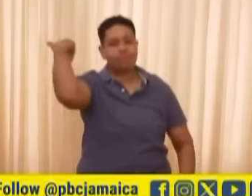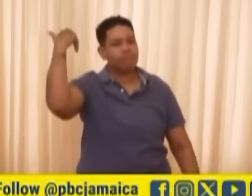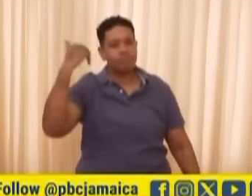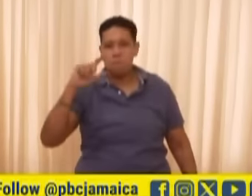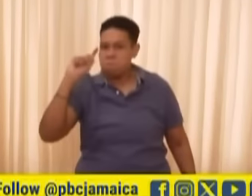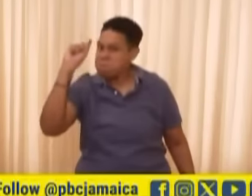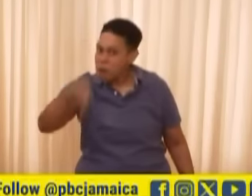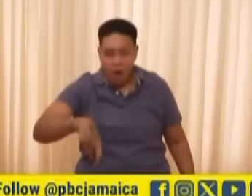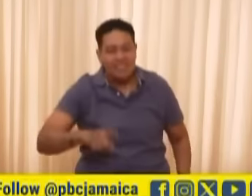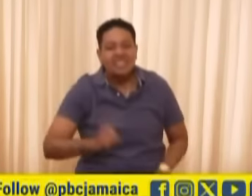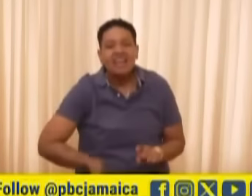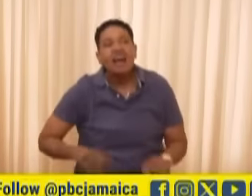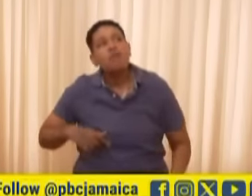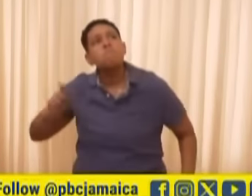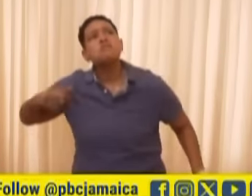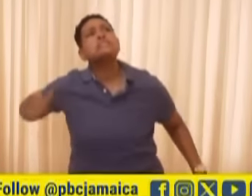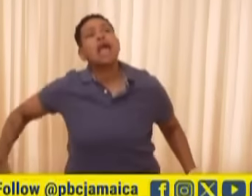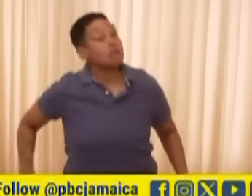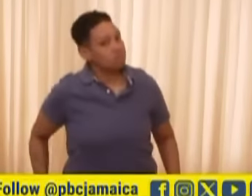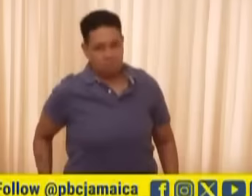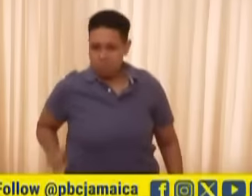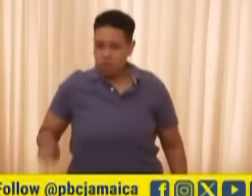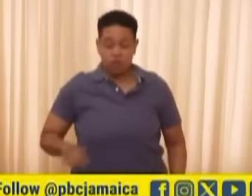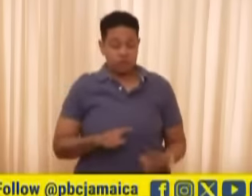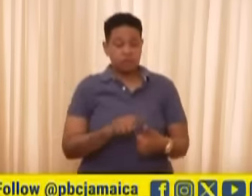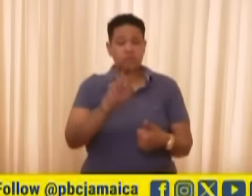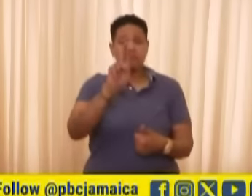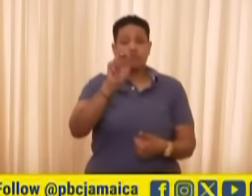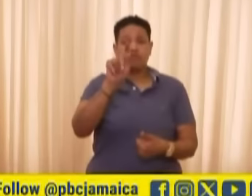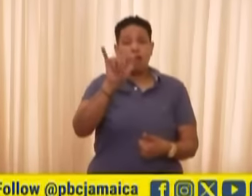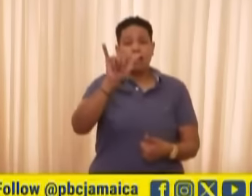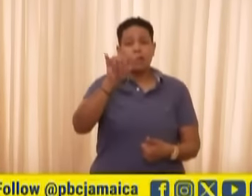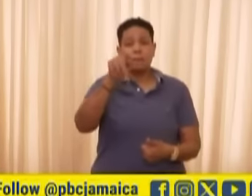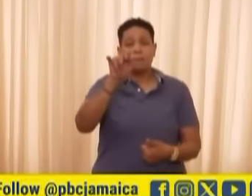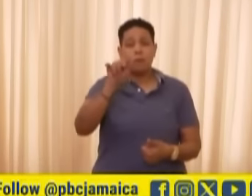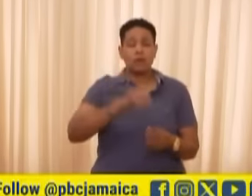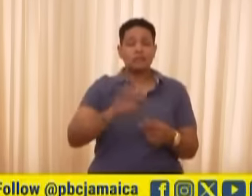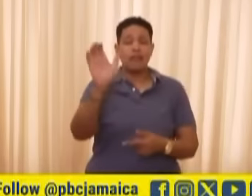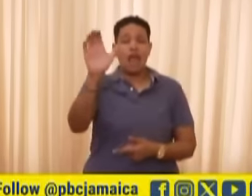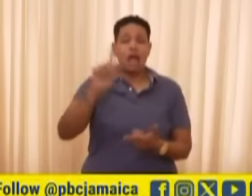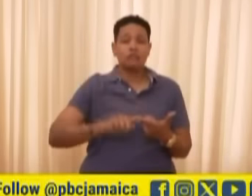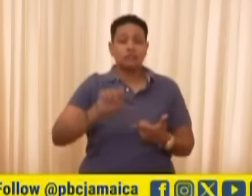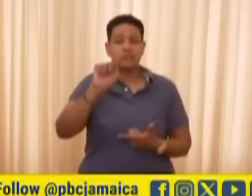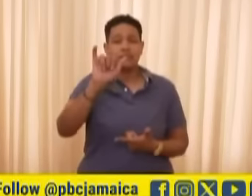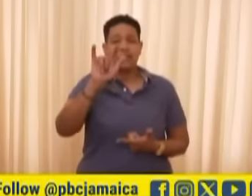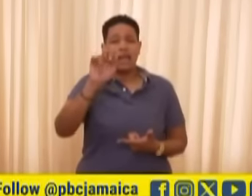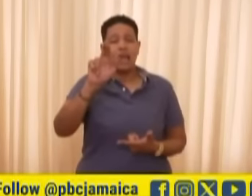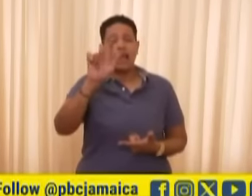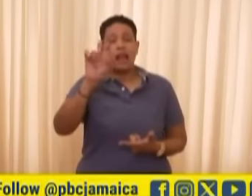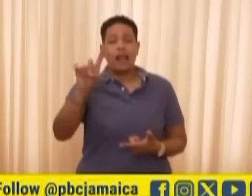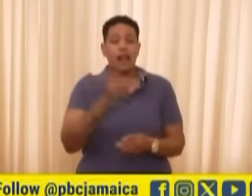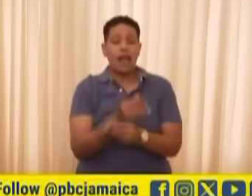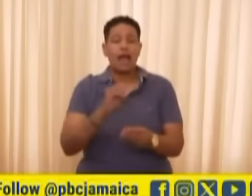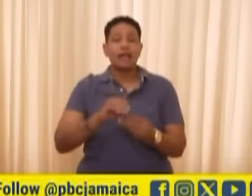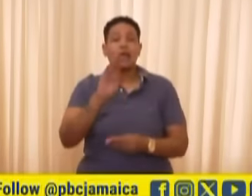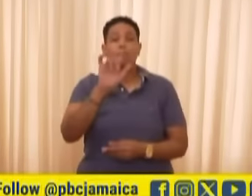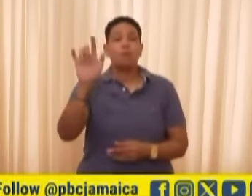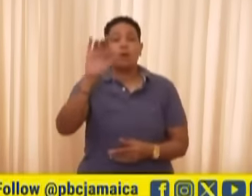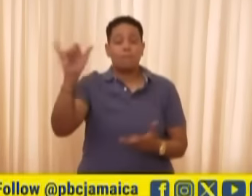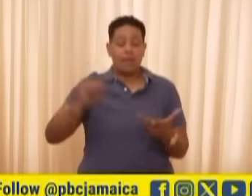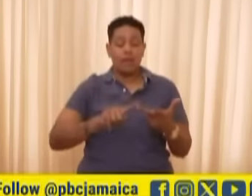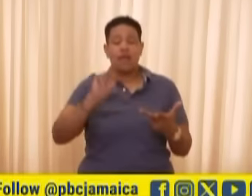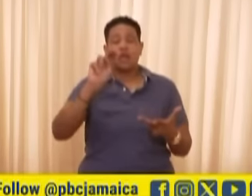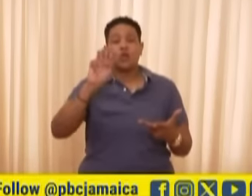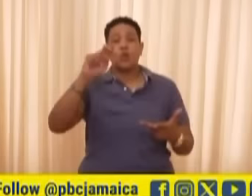evacuation. Places like Rocky Point in Clarendon, Taylor Land in Bull Bay, New